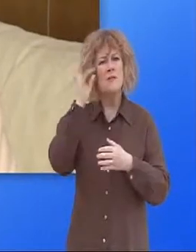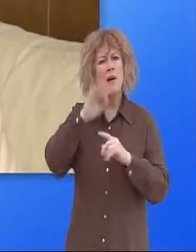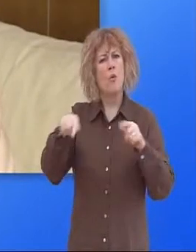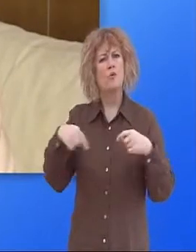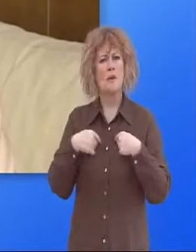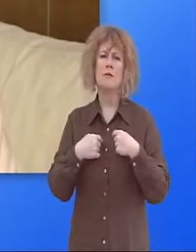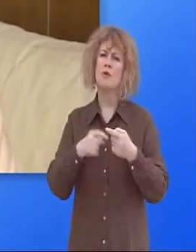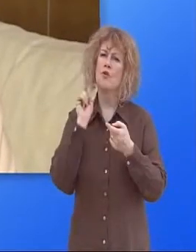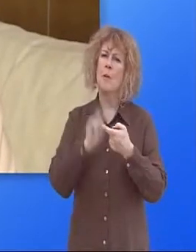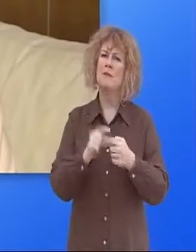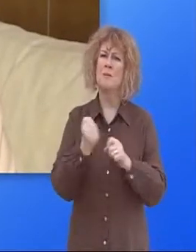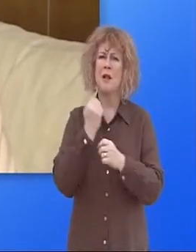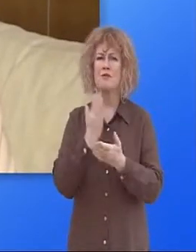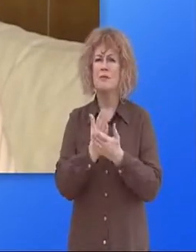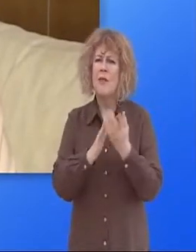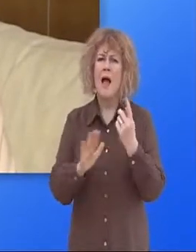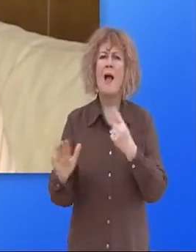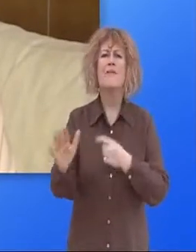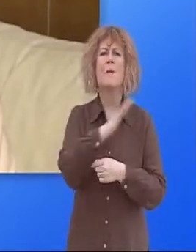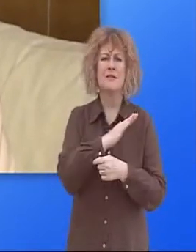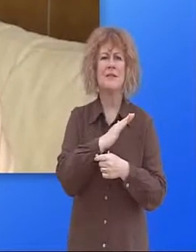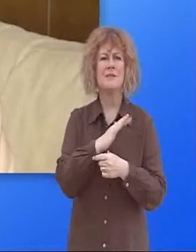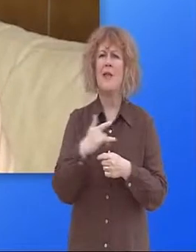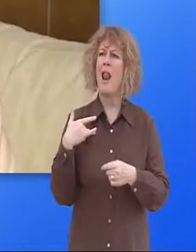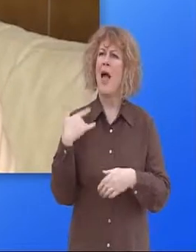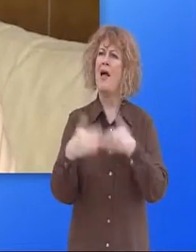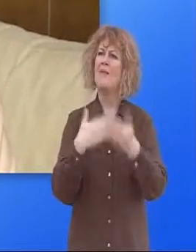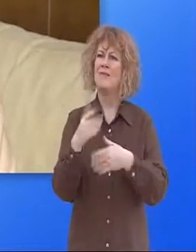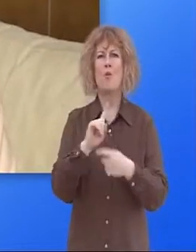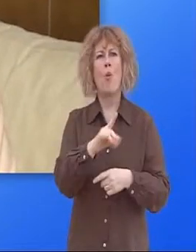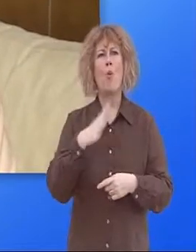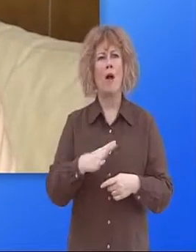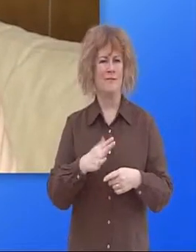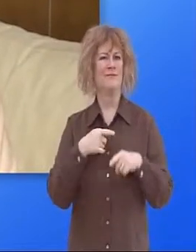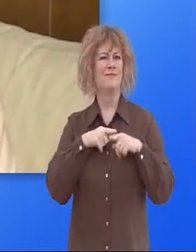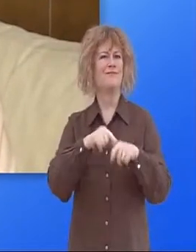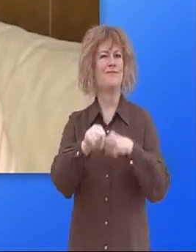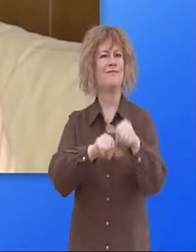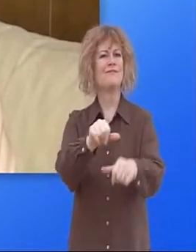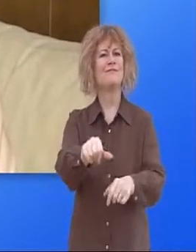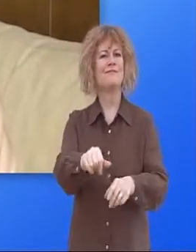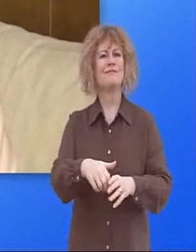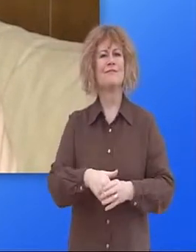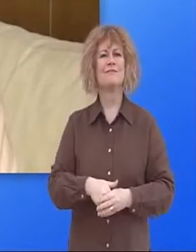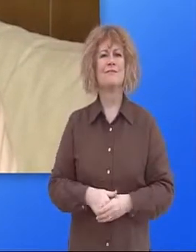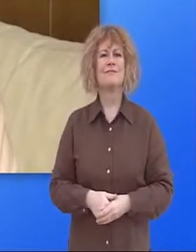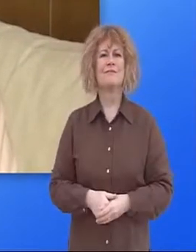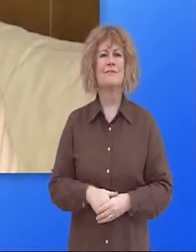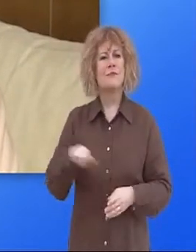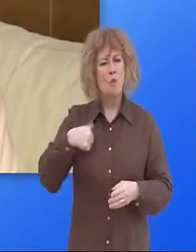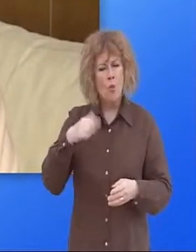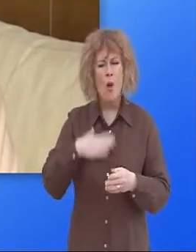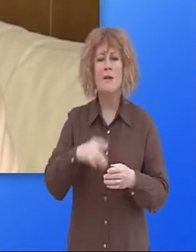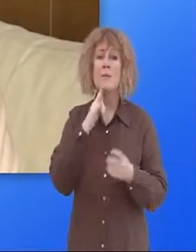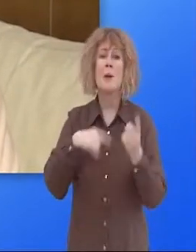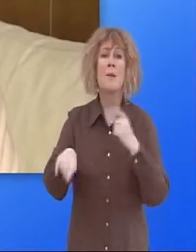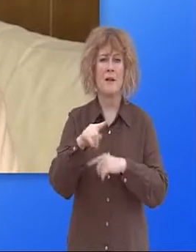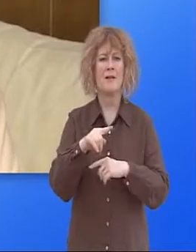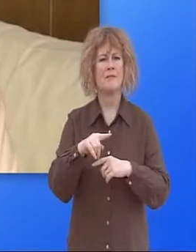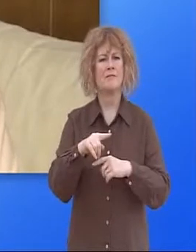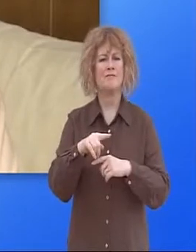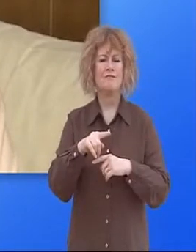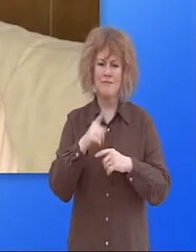is committed to the idea of making sure that everybody can live their lives in the way that they want. We want